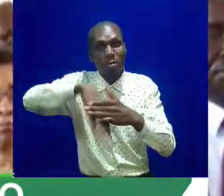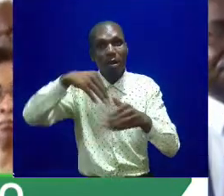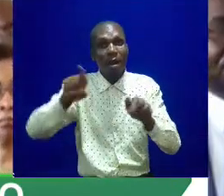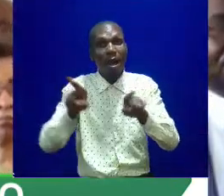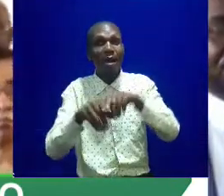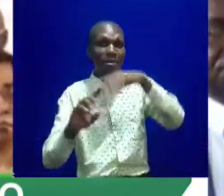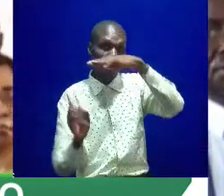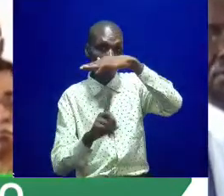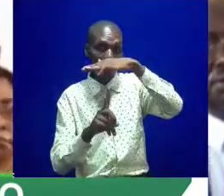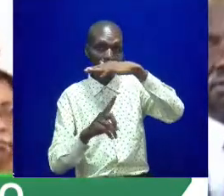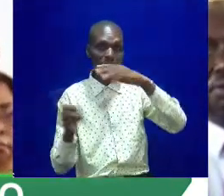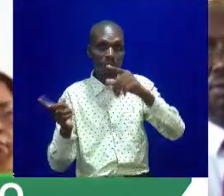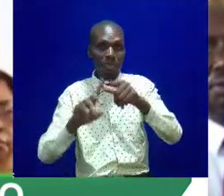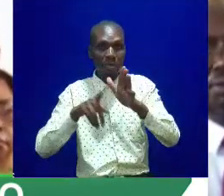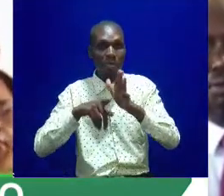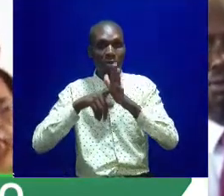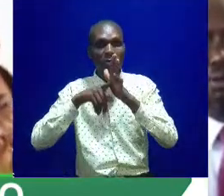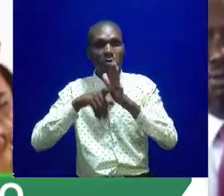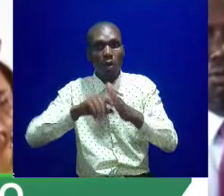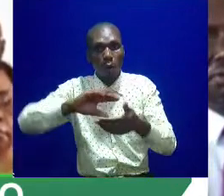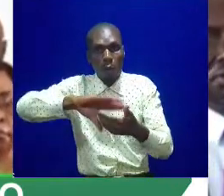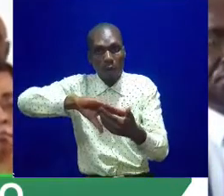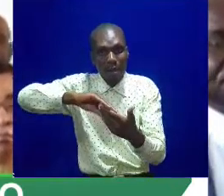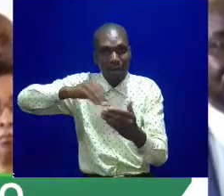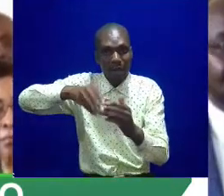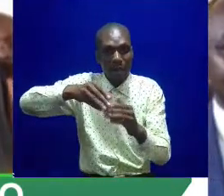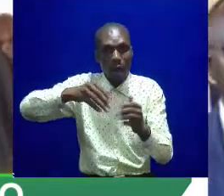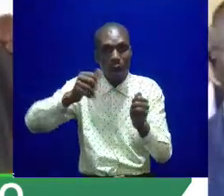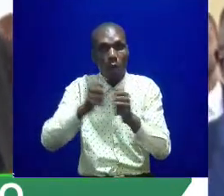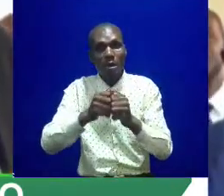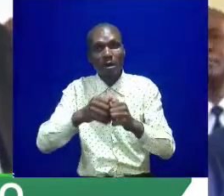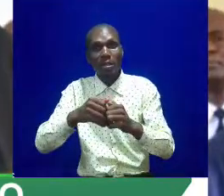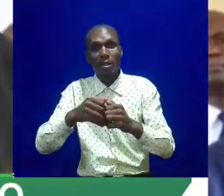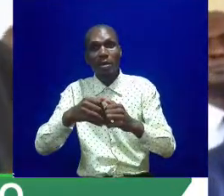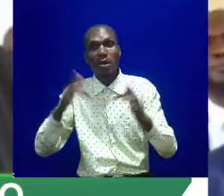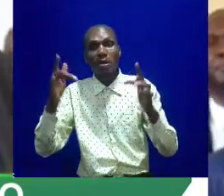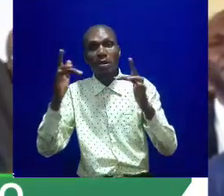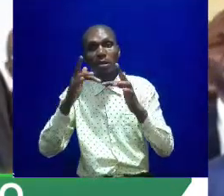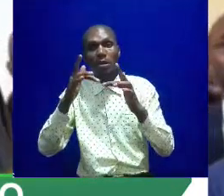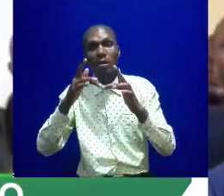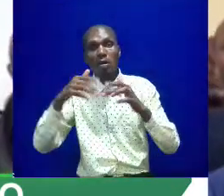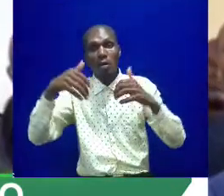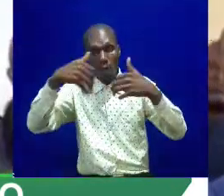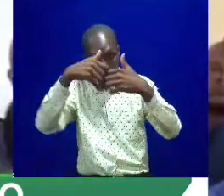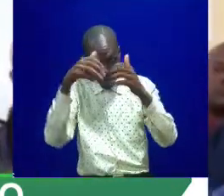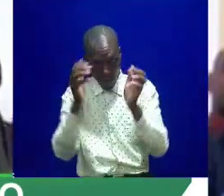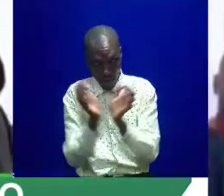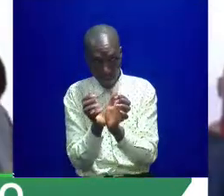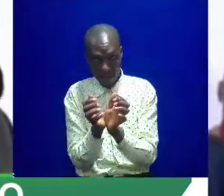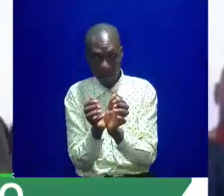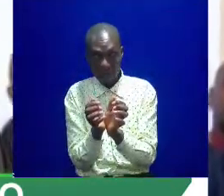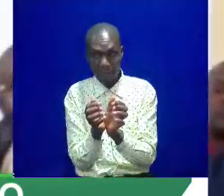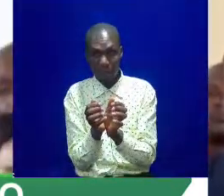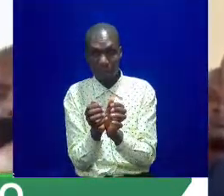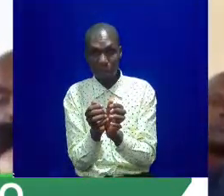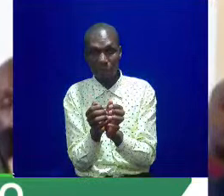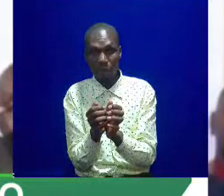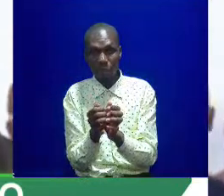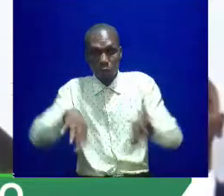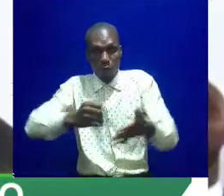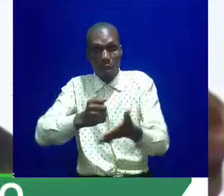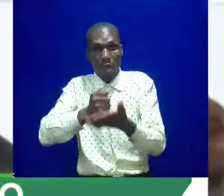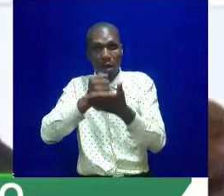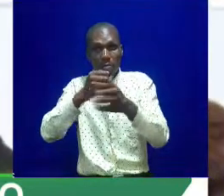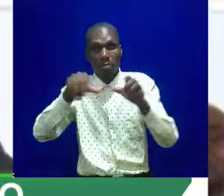ministry to ensure that we create reliance with the technological companies, global technological companies, to enable you